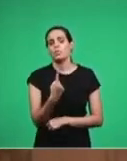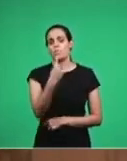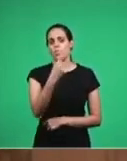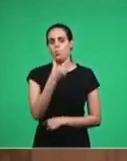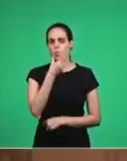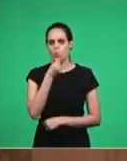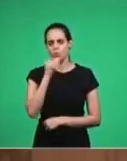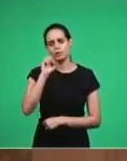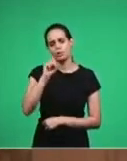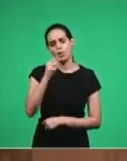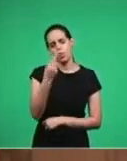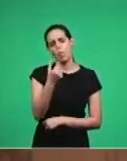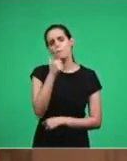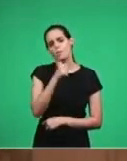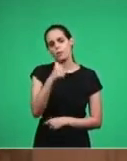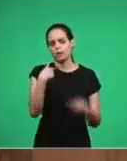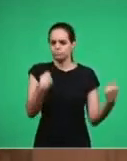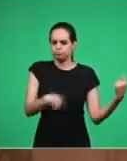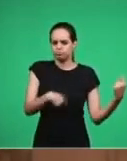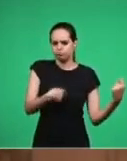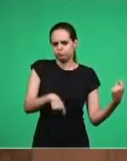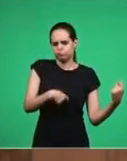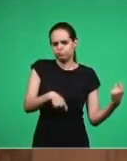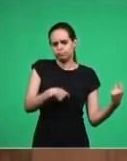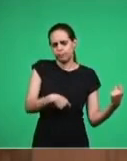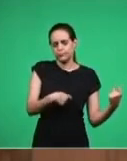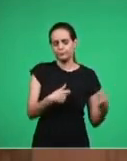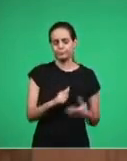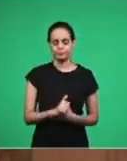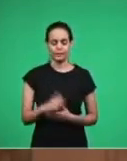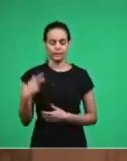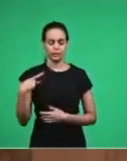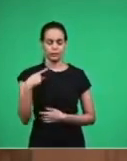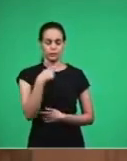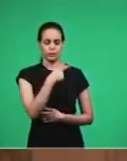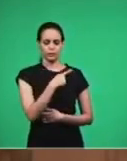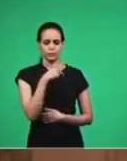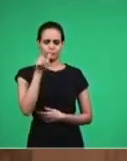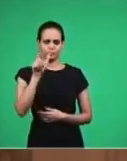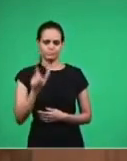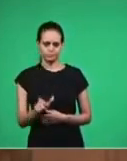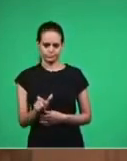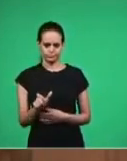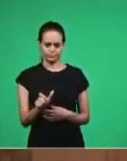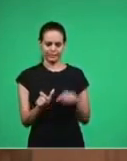in the churches if the pastor has one or two instrumentalists